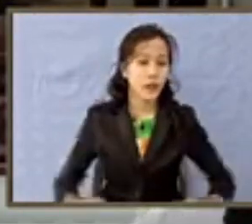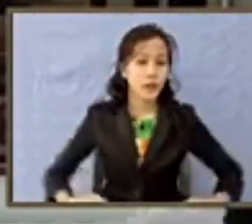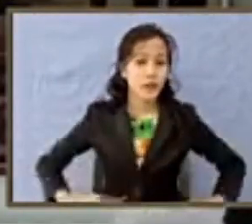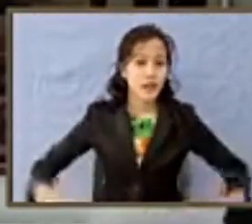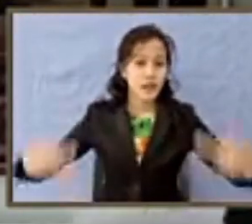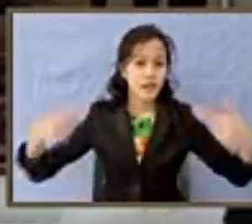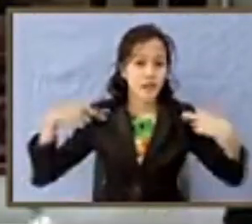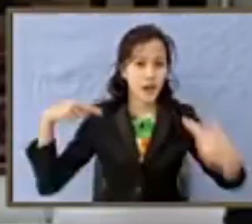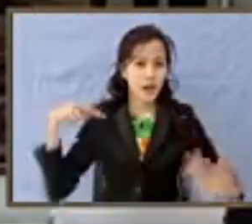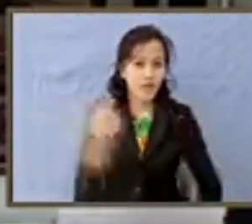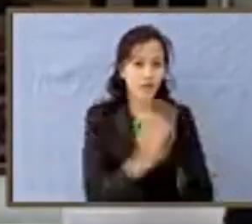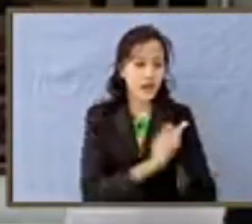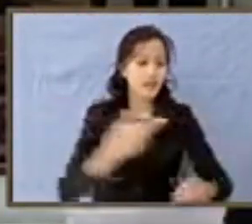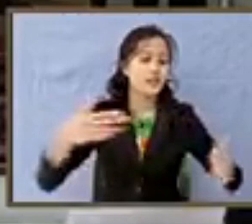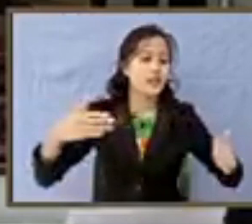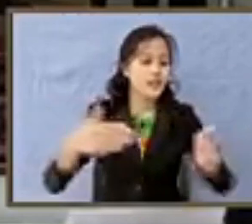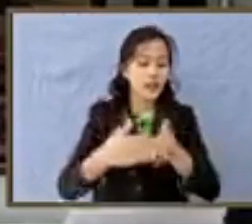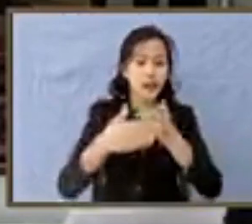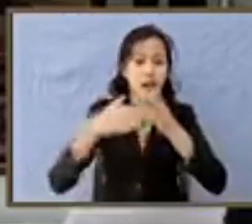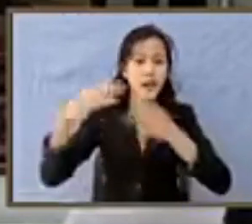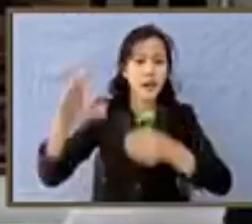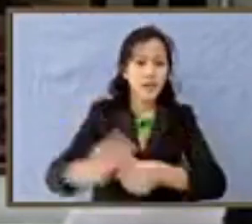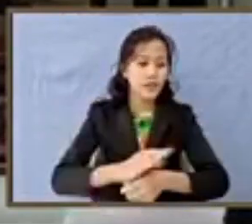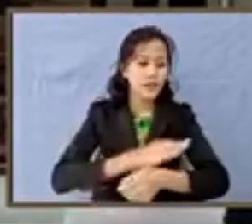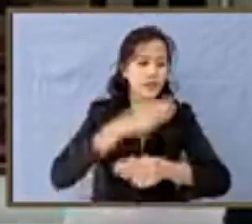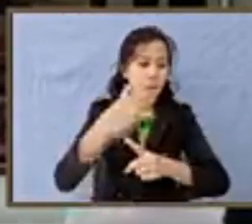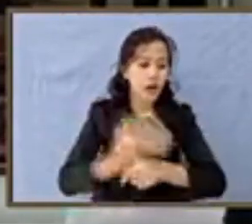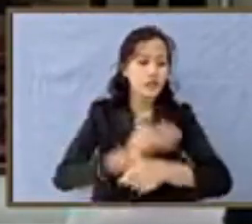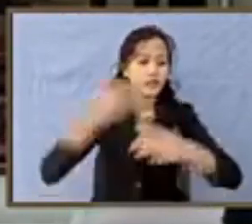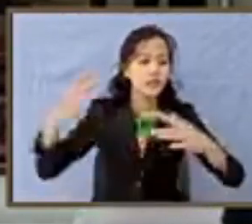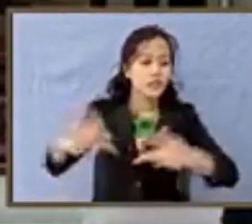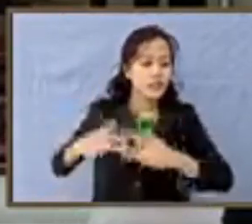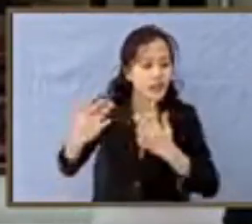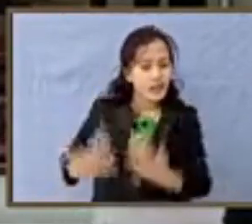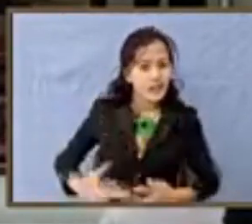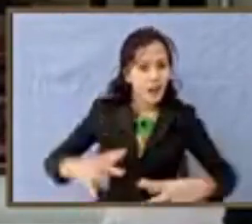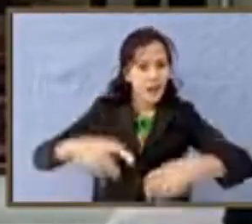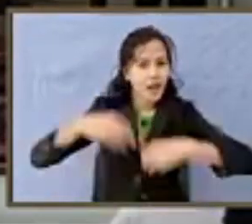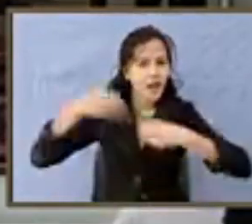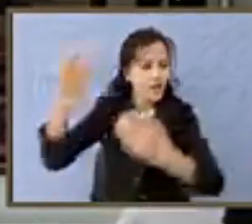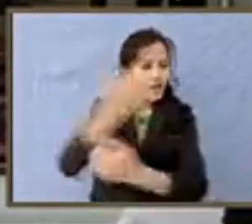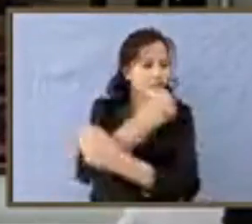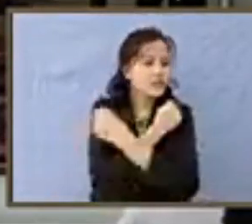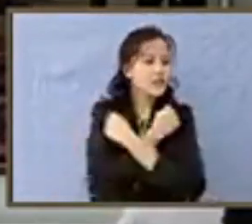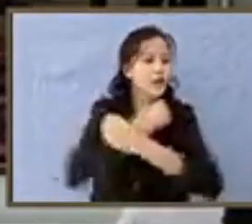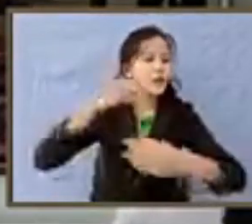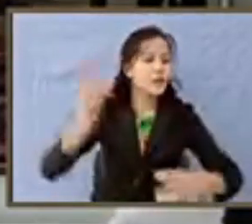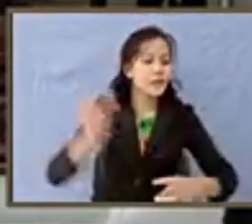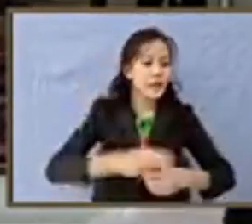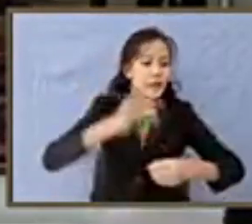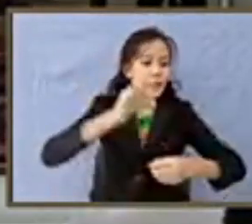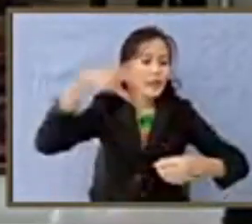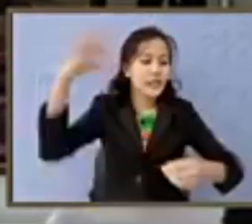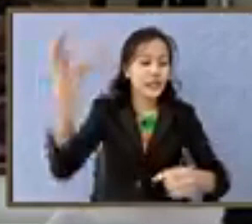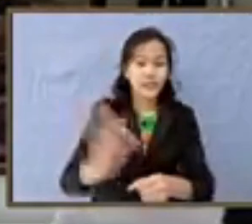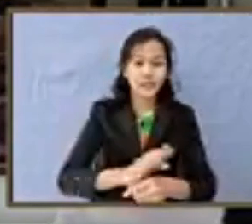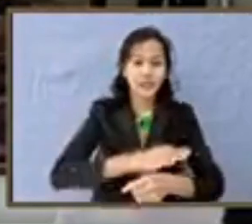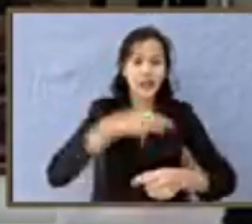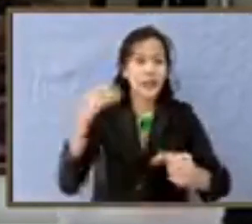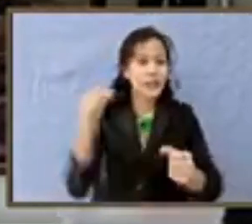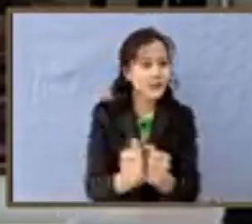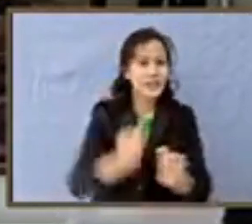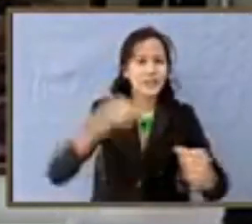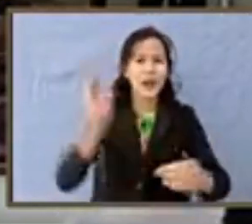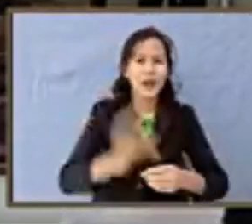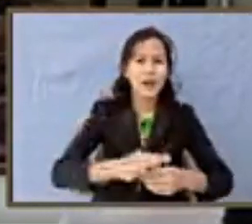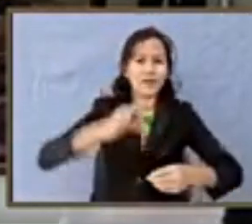again, revive us again, fill each heart with thy love, may soul be